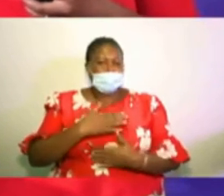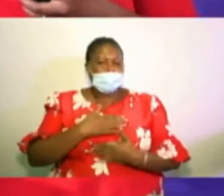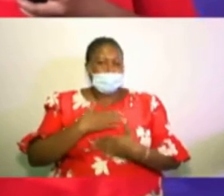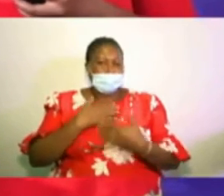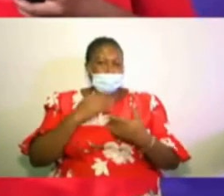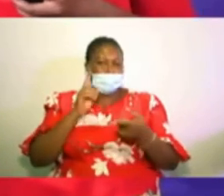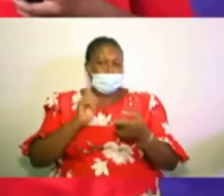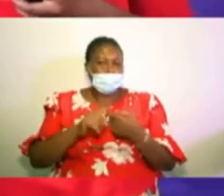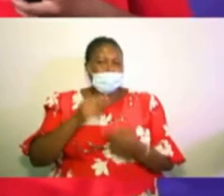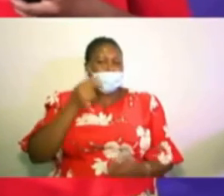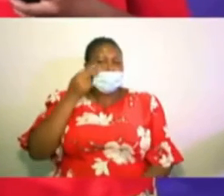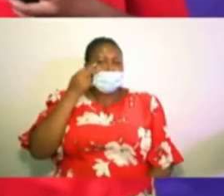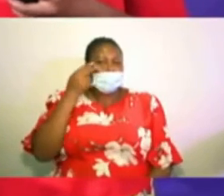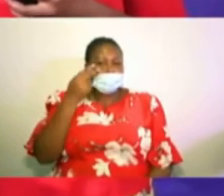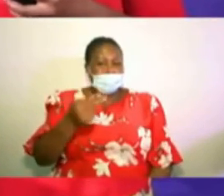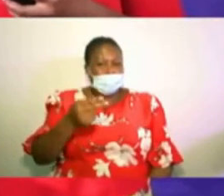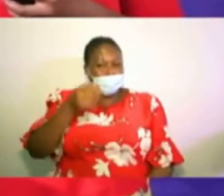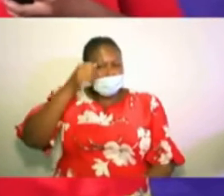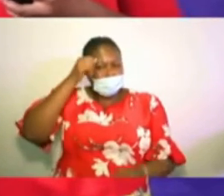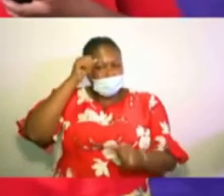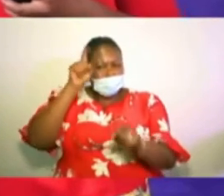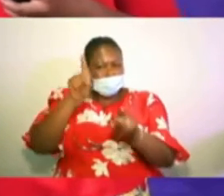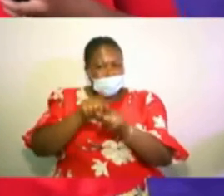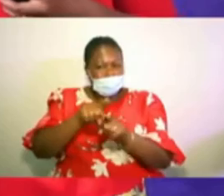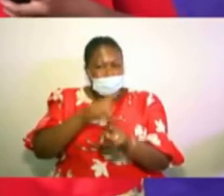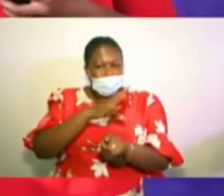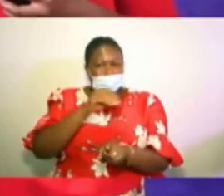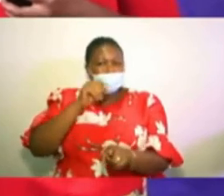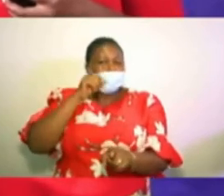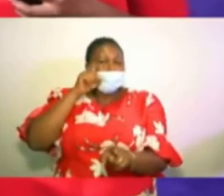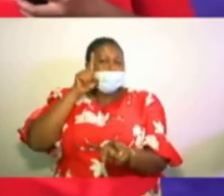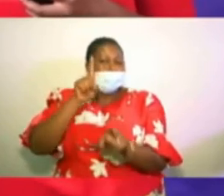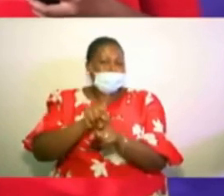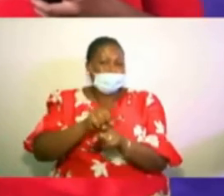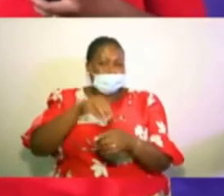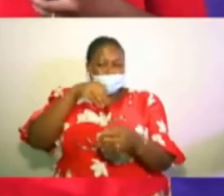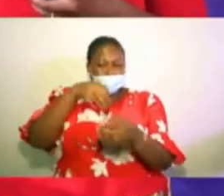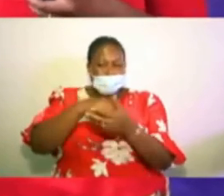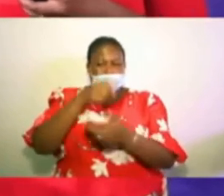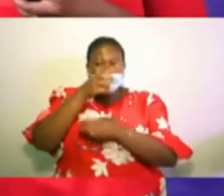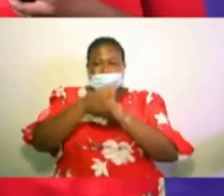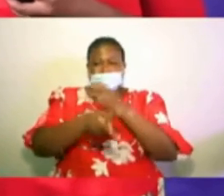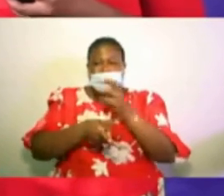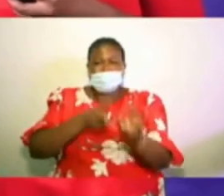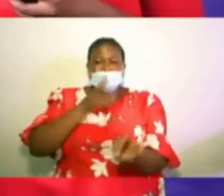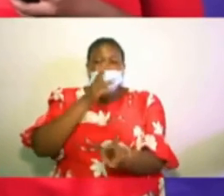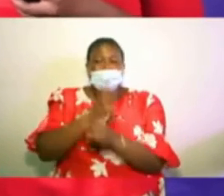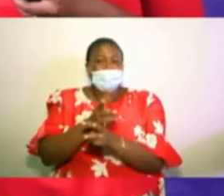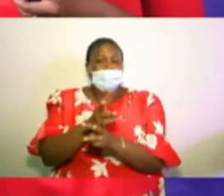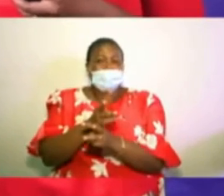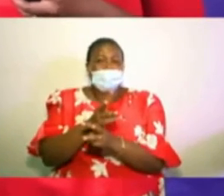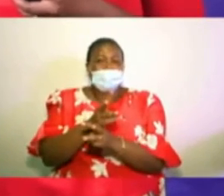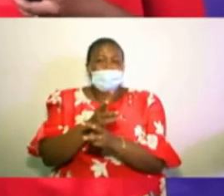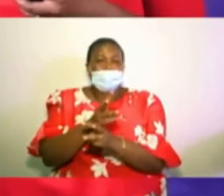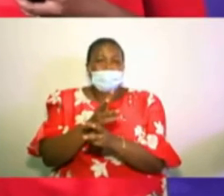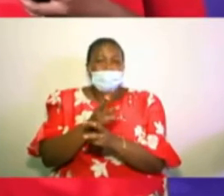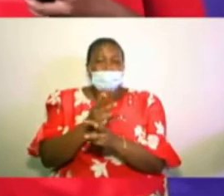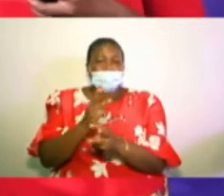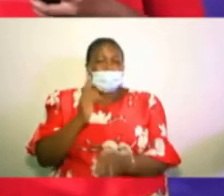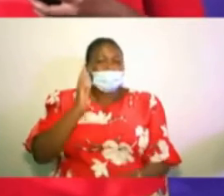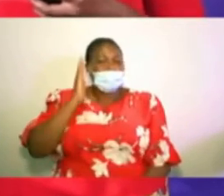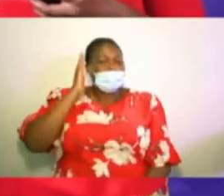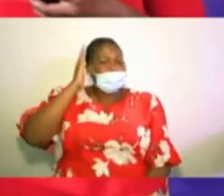brothers and sisters around the world. Once in a while, we see glimpses of